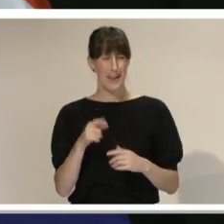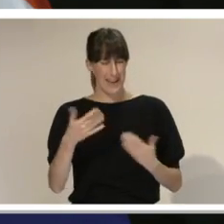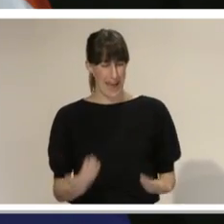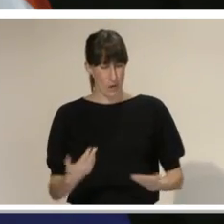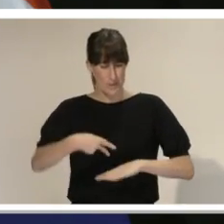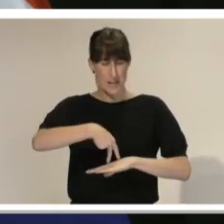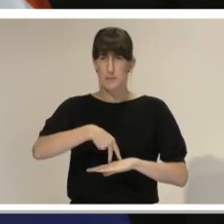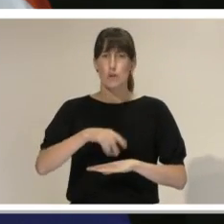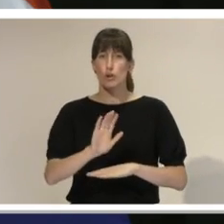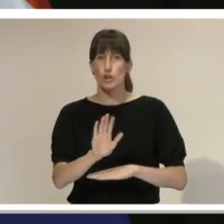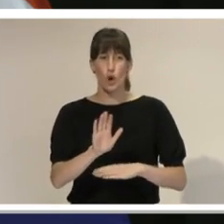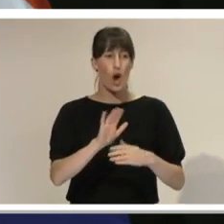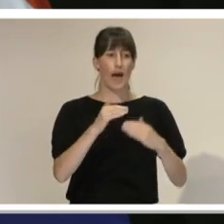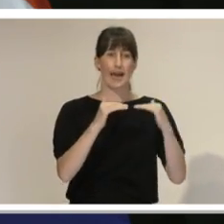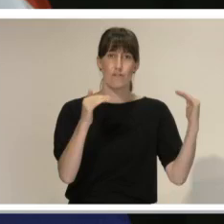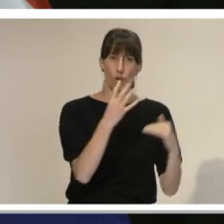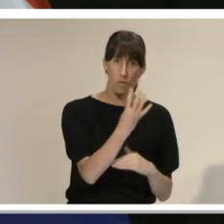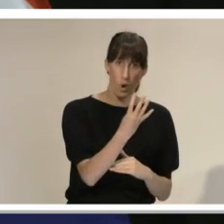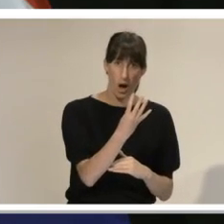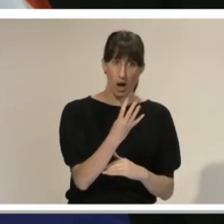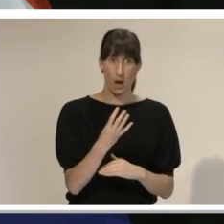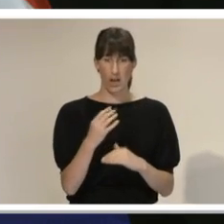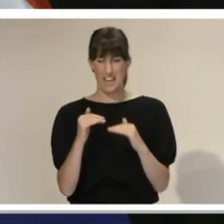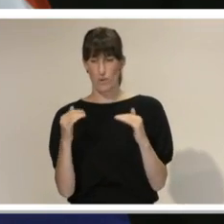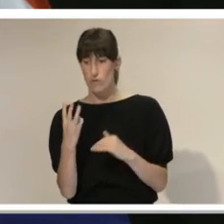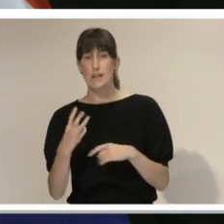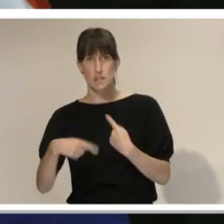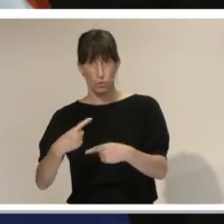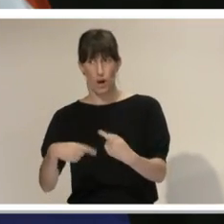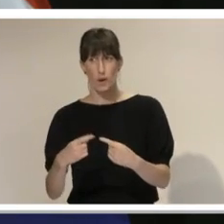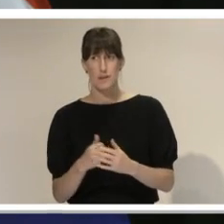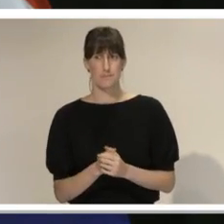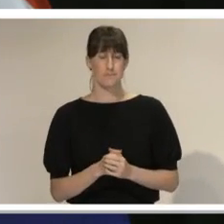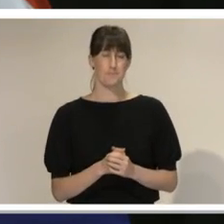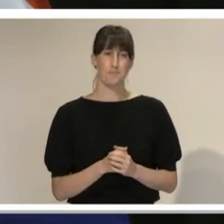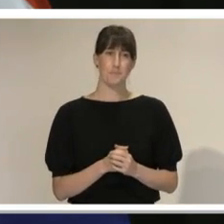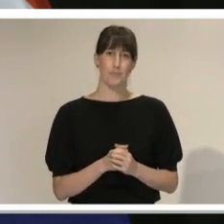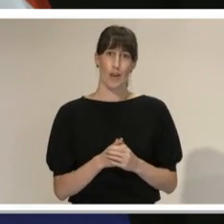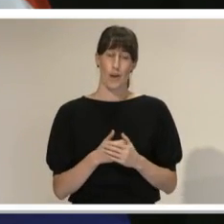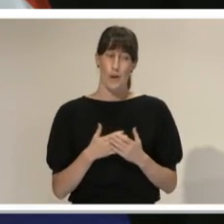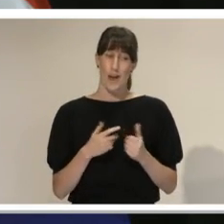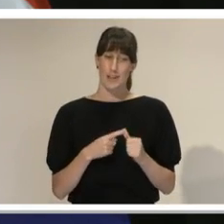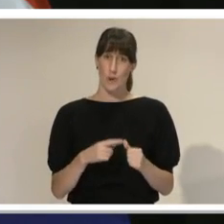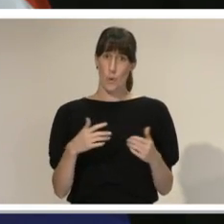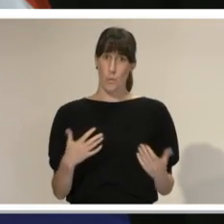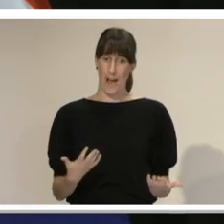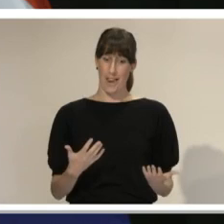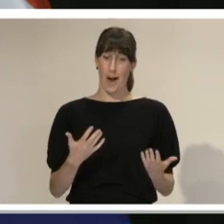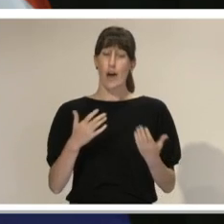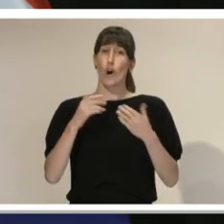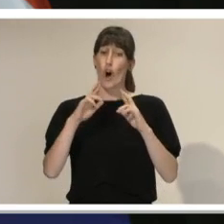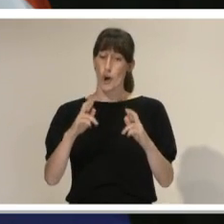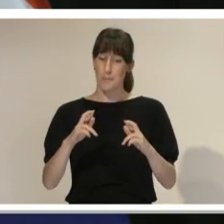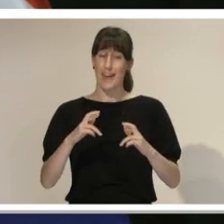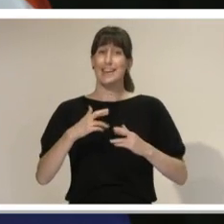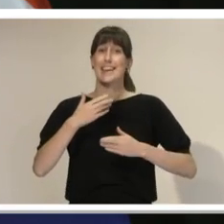not level 3. Well, I hope my explanation today has helped to clarify that if there was